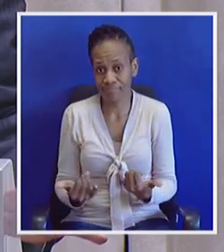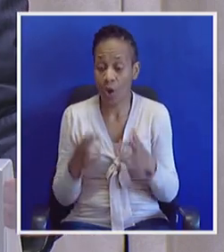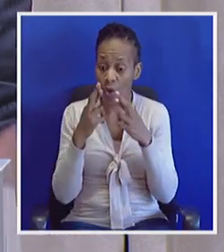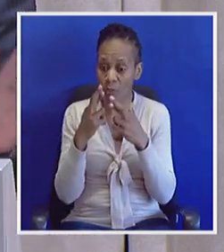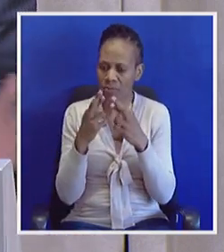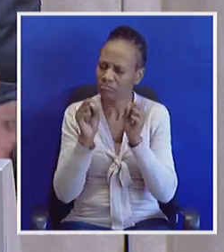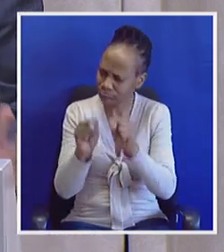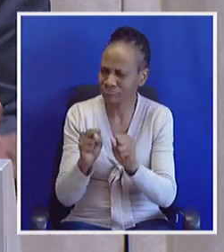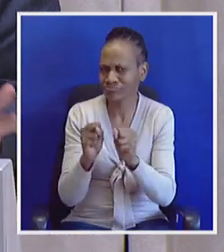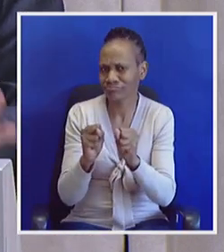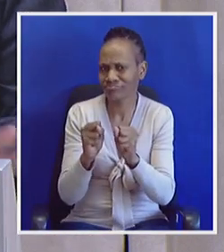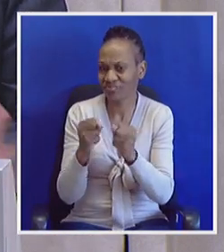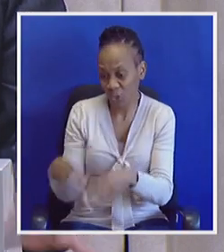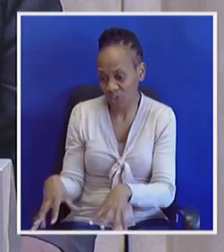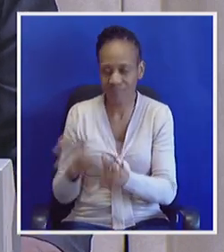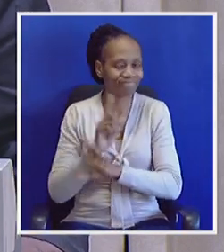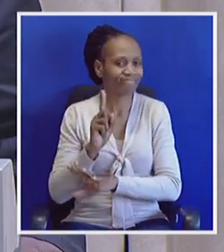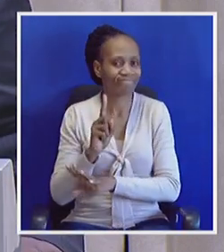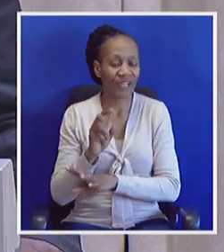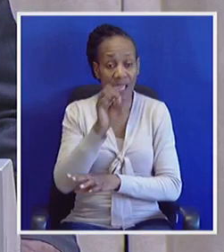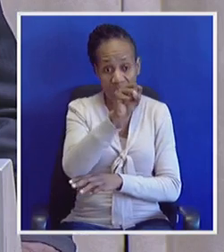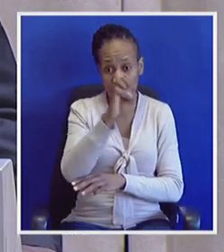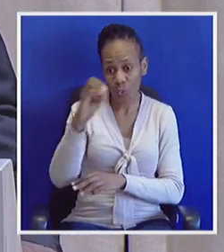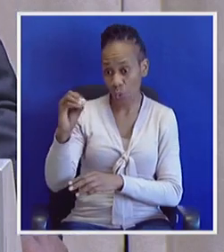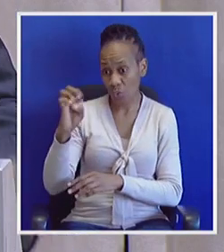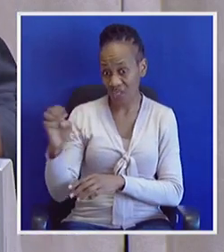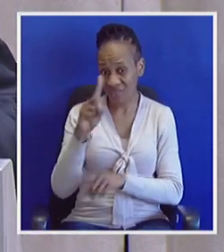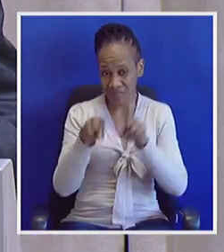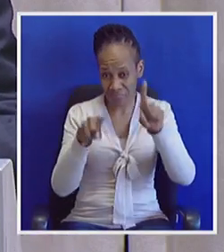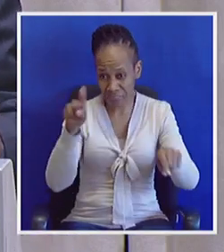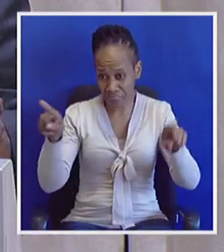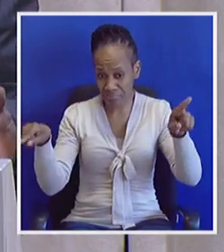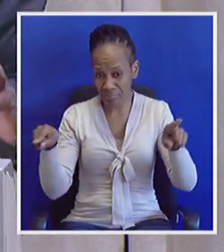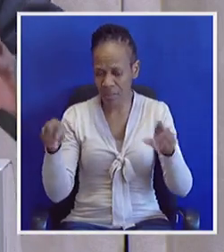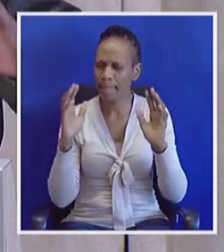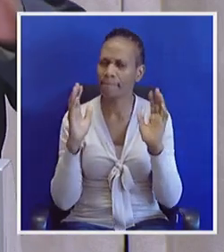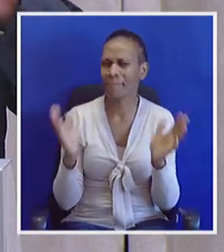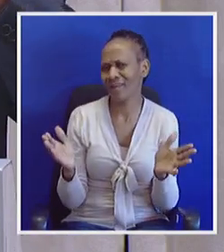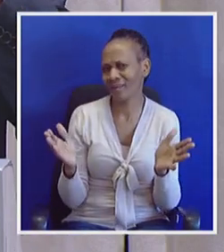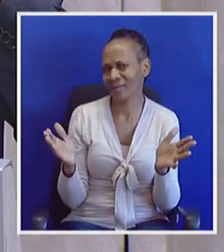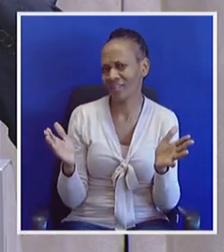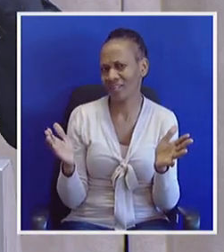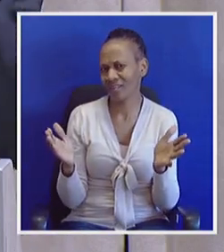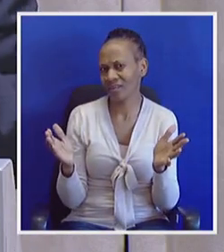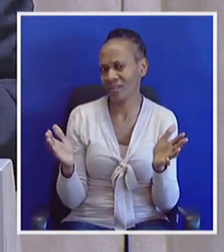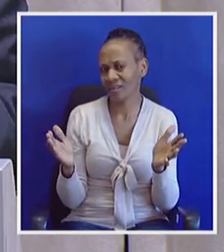hope. These state-owned enterprises are big and they are important in